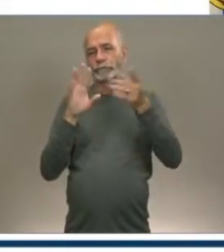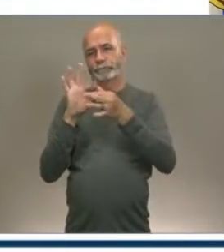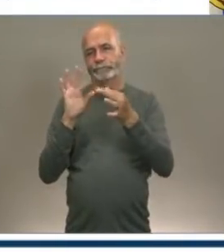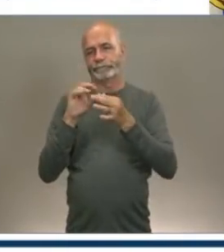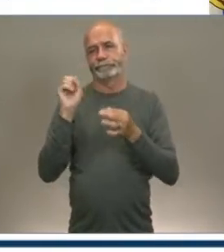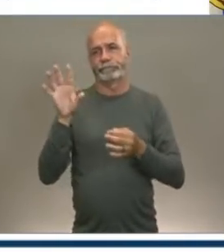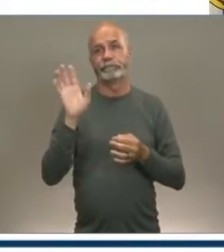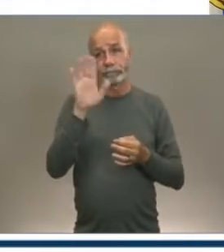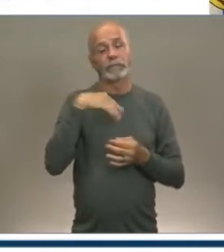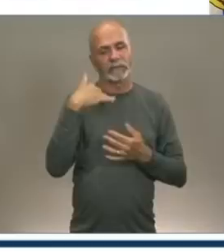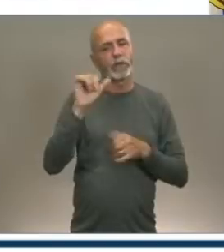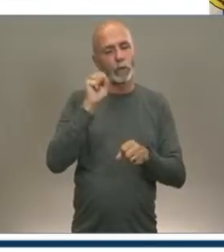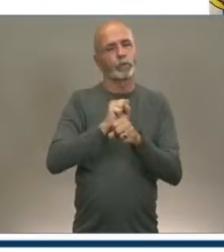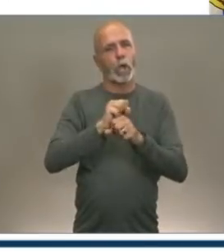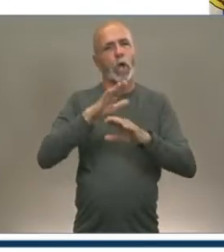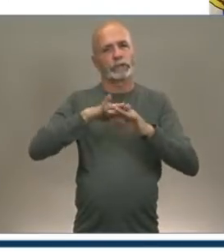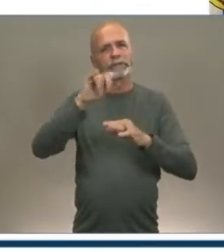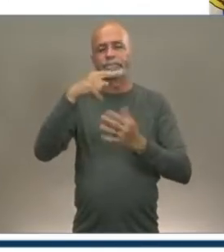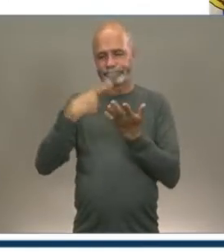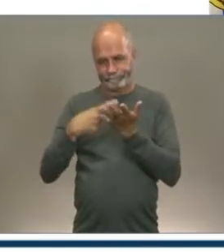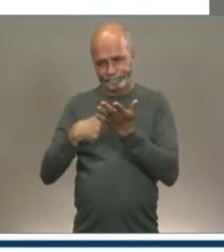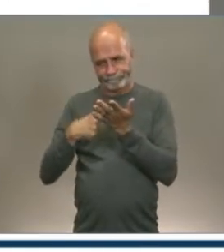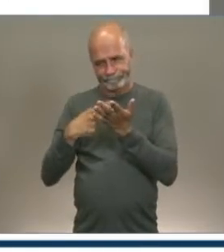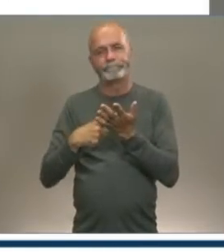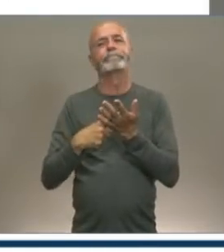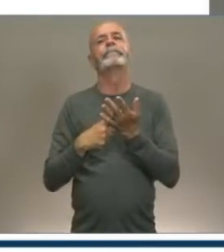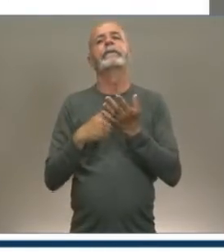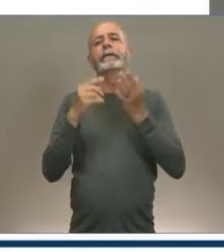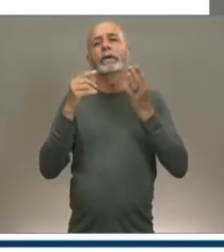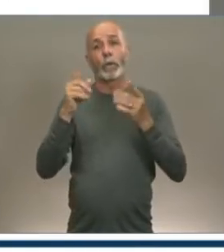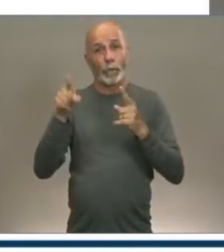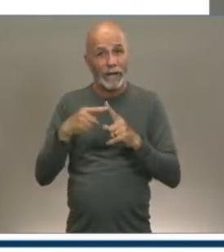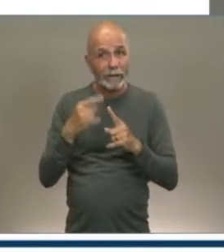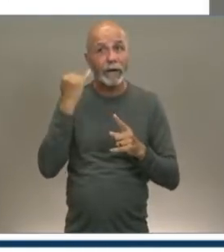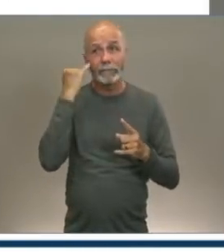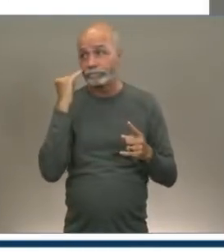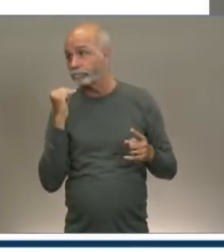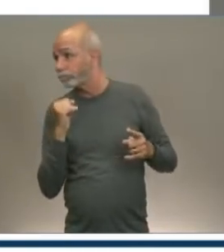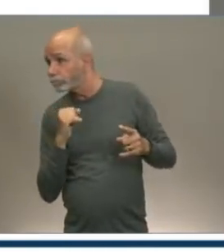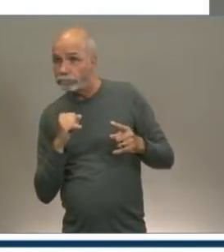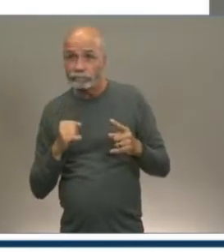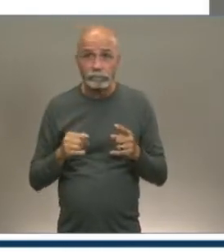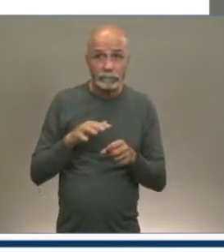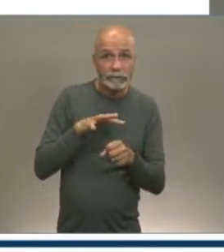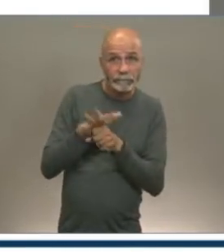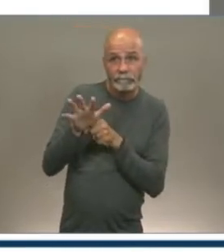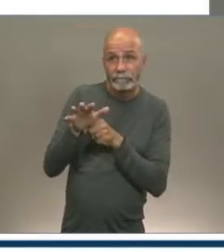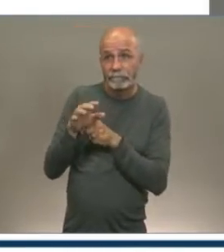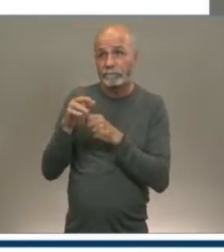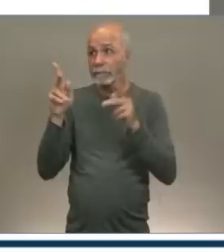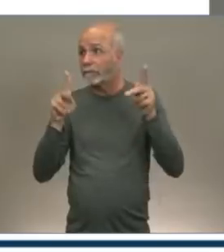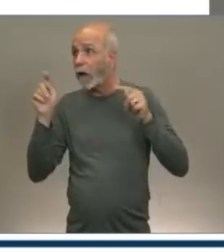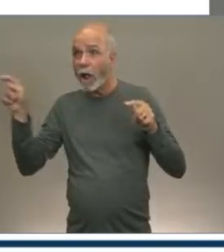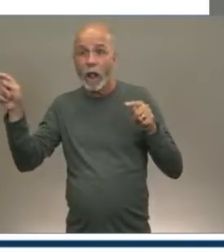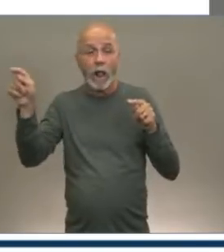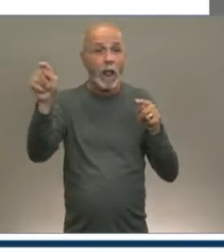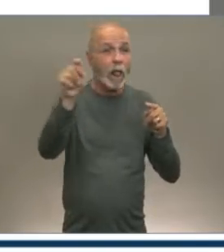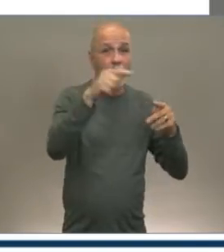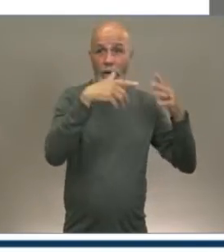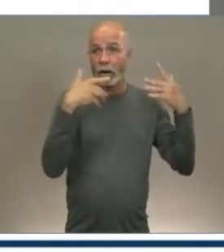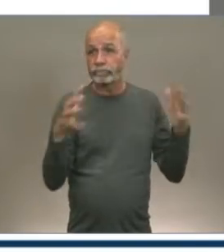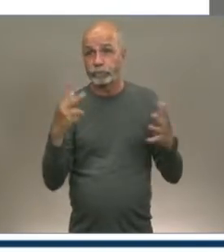on that. We've said all along that when we reach a certain point where we have enough two-dose coverage of Nova Scotians, that we can